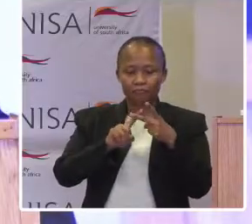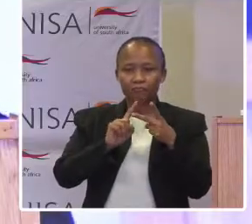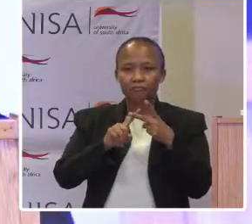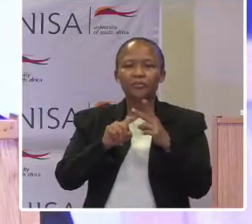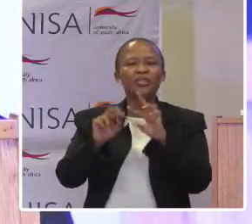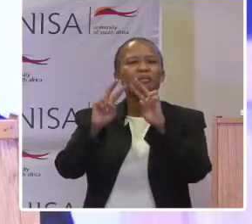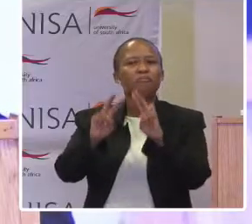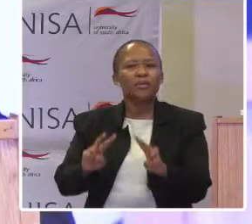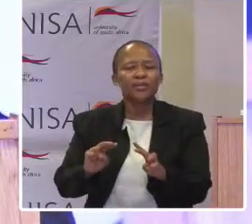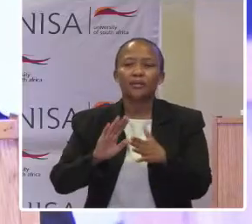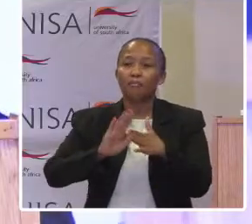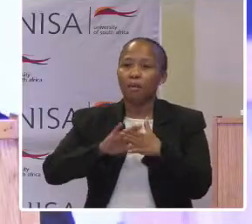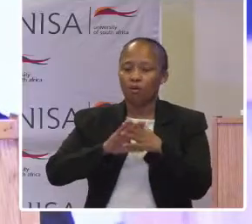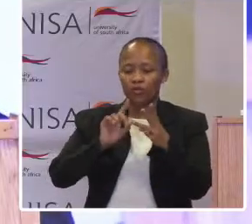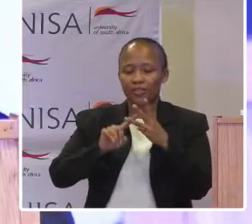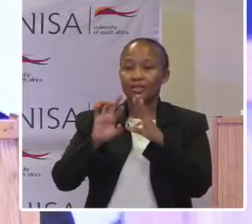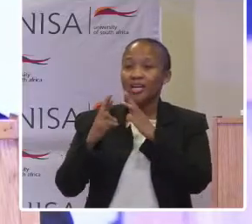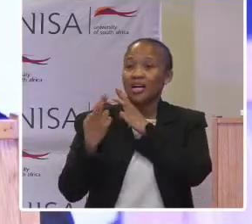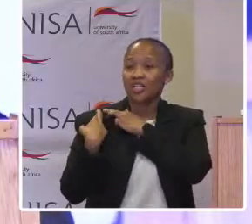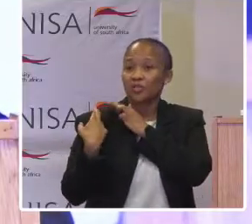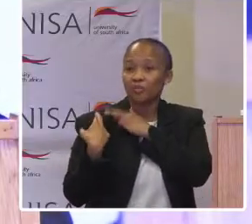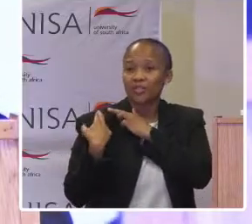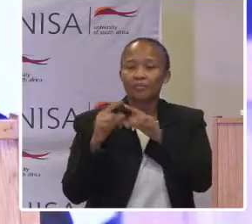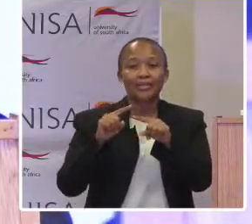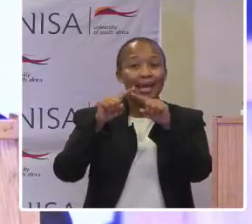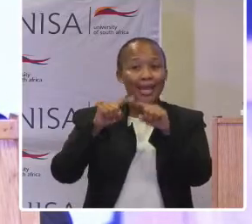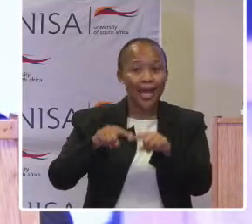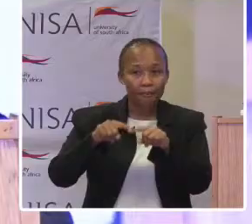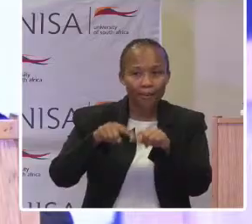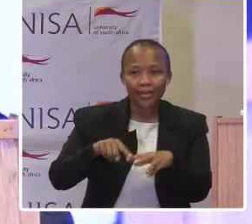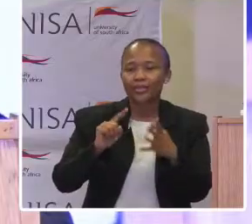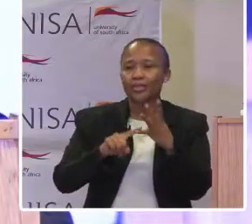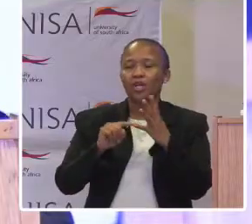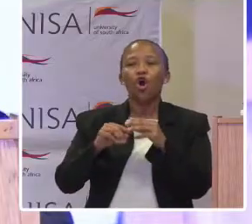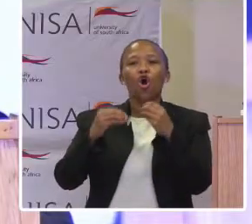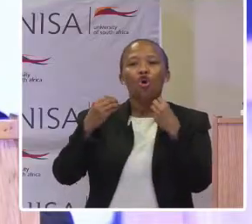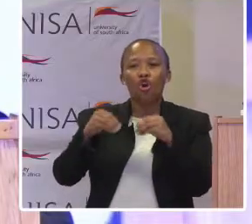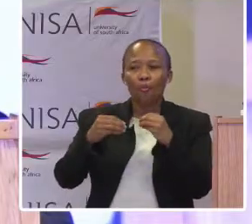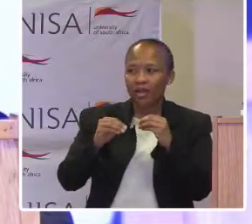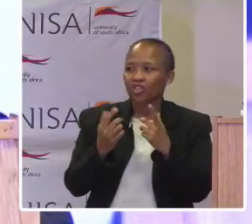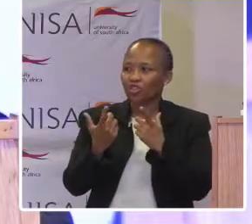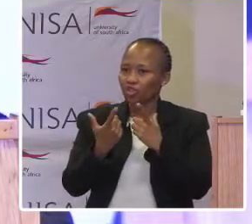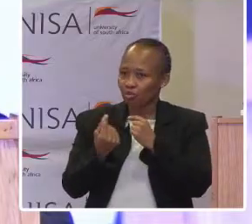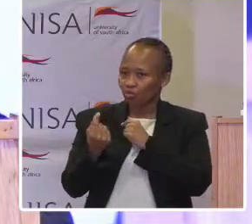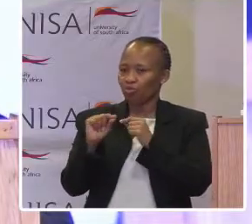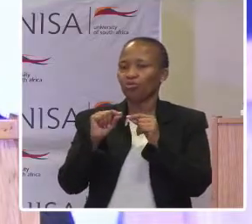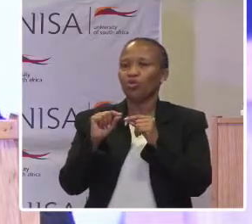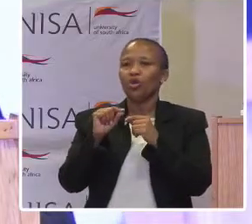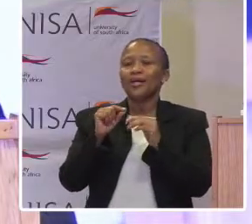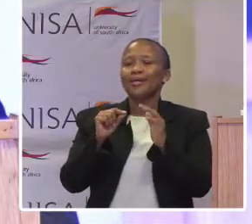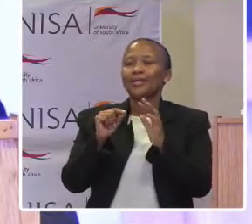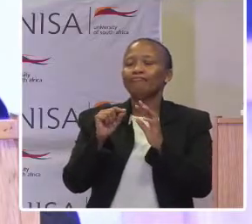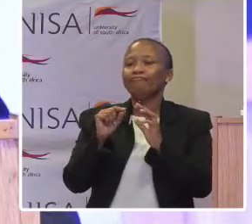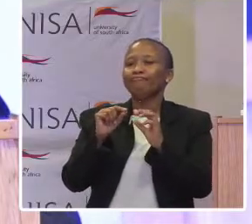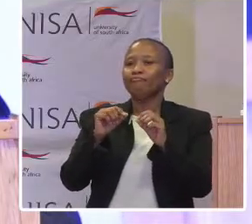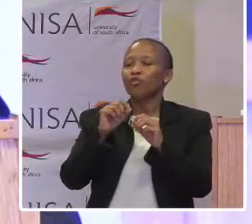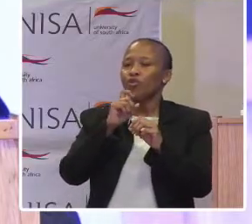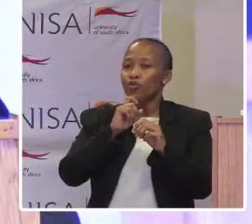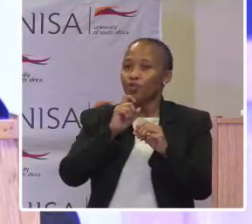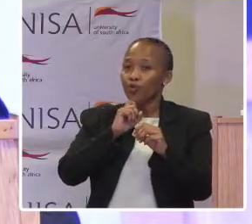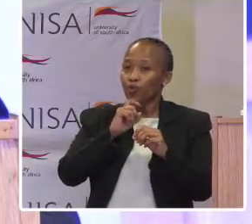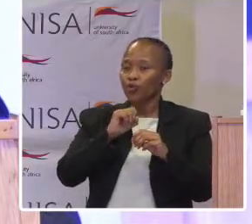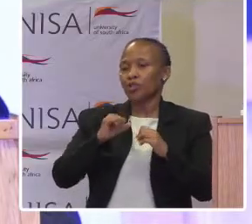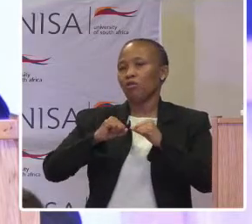state responsibility and liability, cooperation and due regard, registration and jurisdiction over space